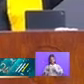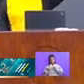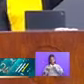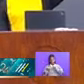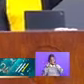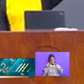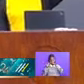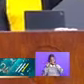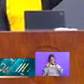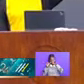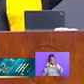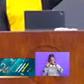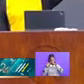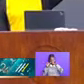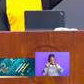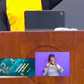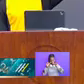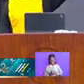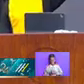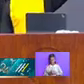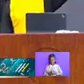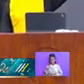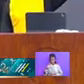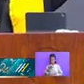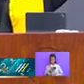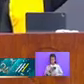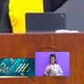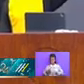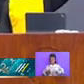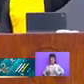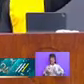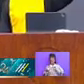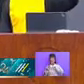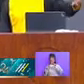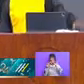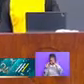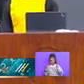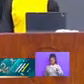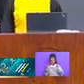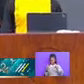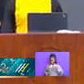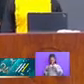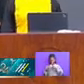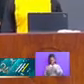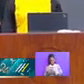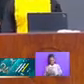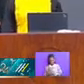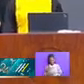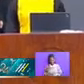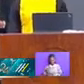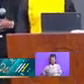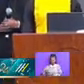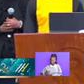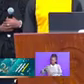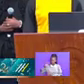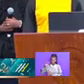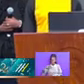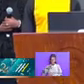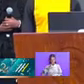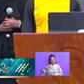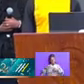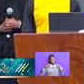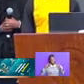altar of greatness and because they are conceived on this altar they will grow to be